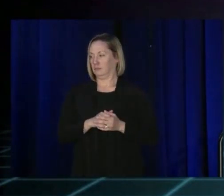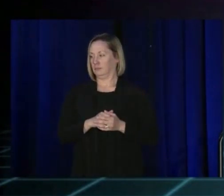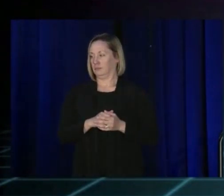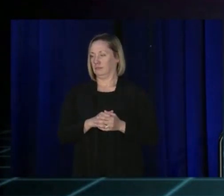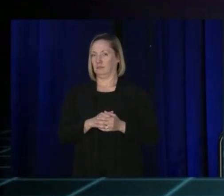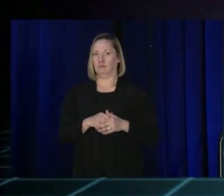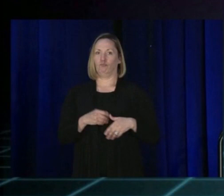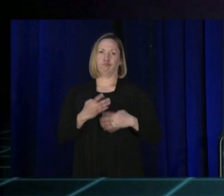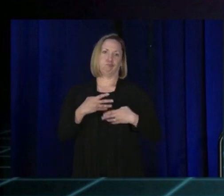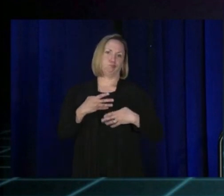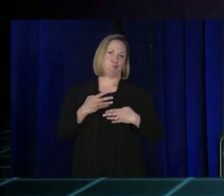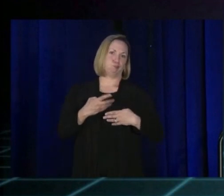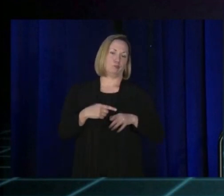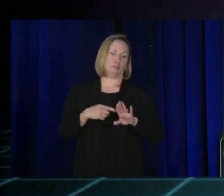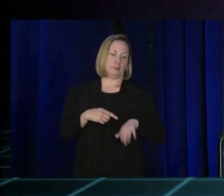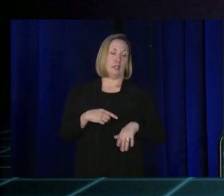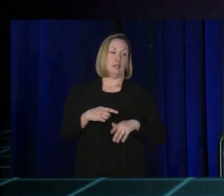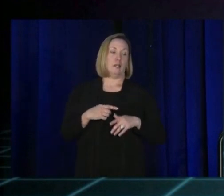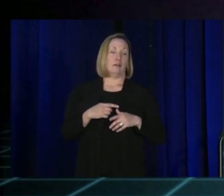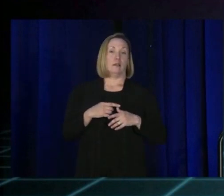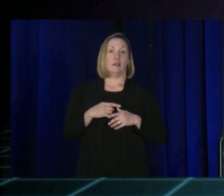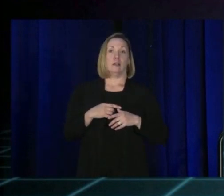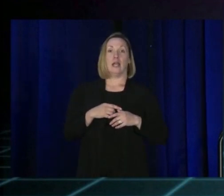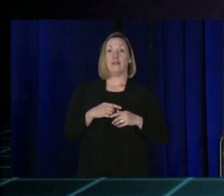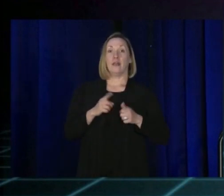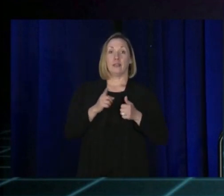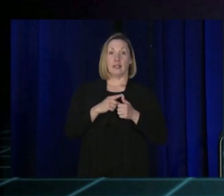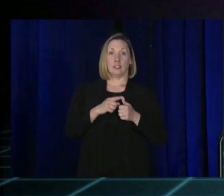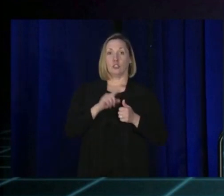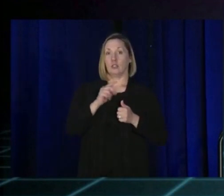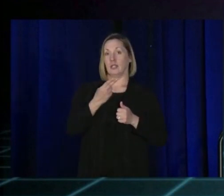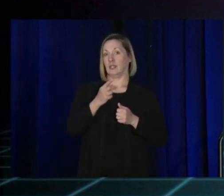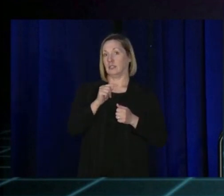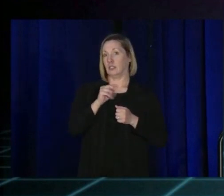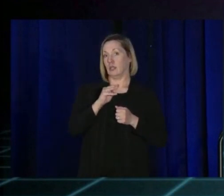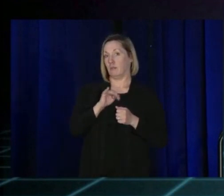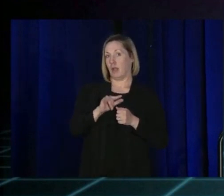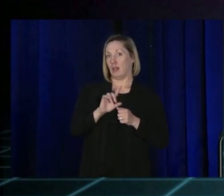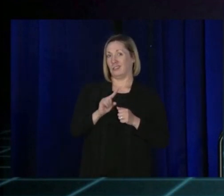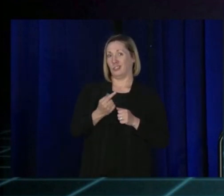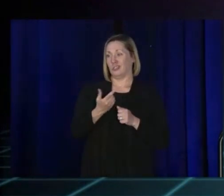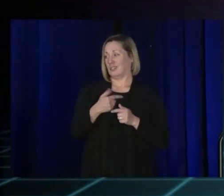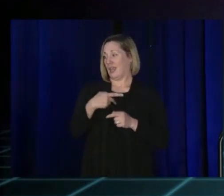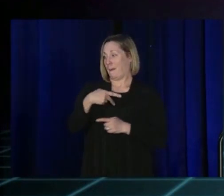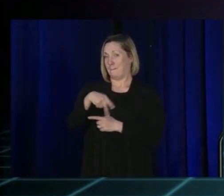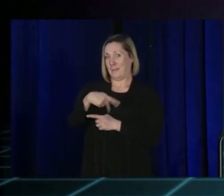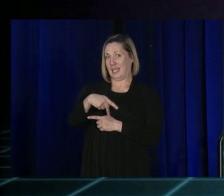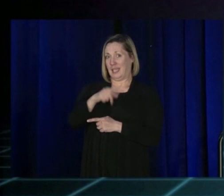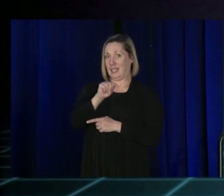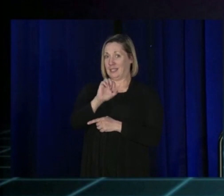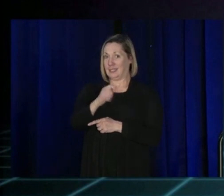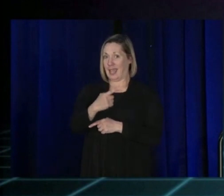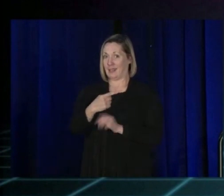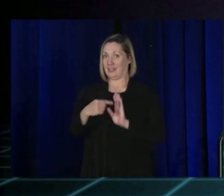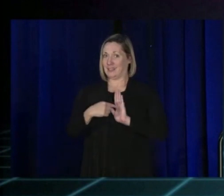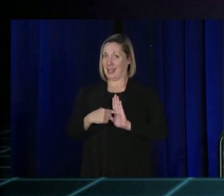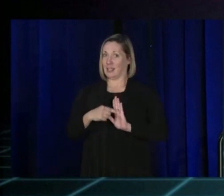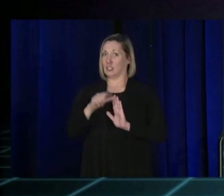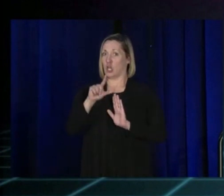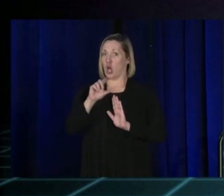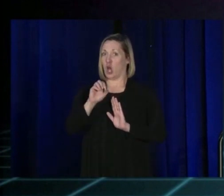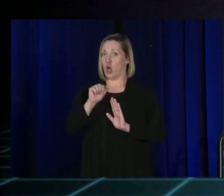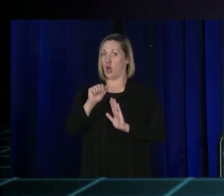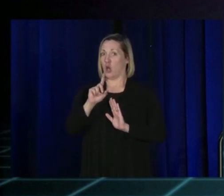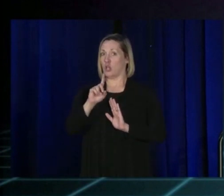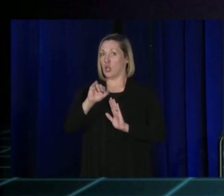there. And our initial HTML is just this P tag that says loading. That's the only thing that's sent off,